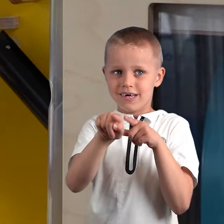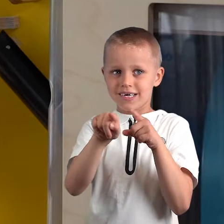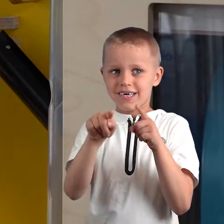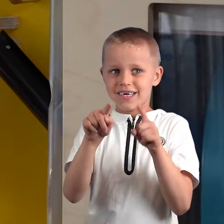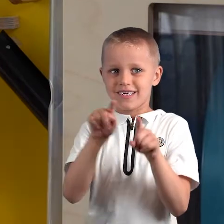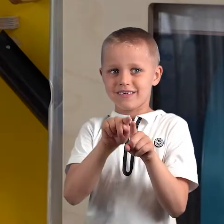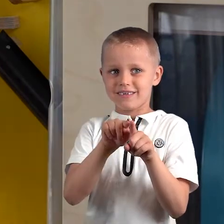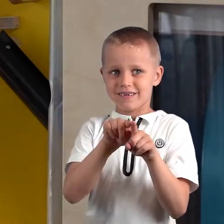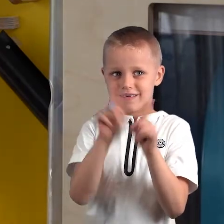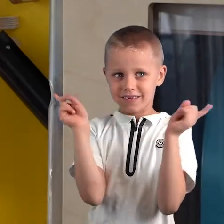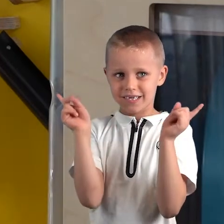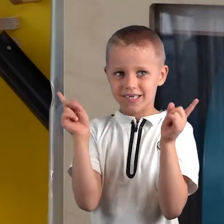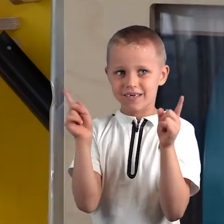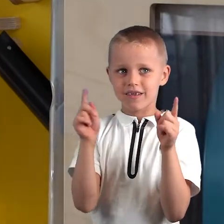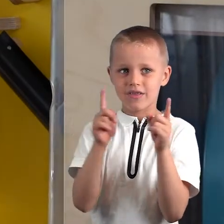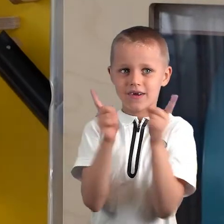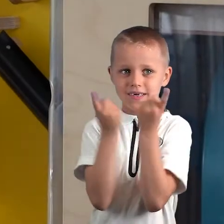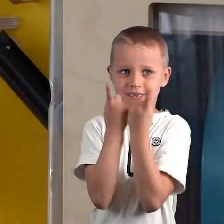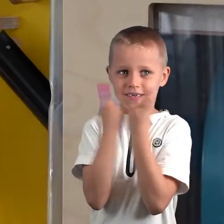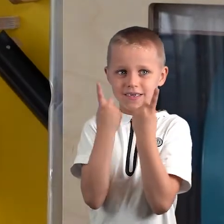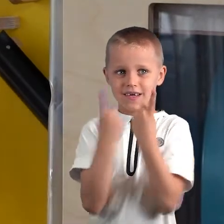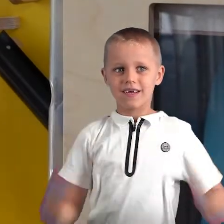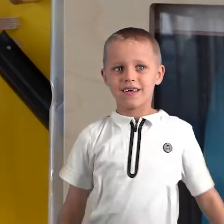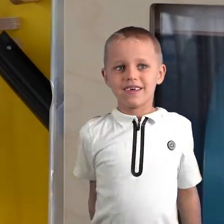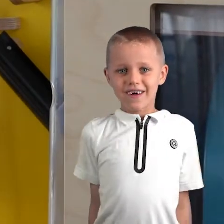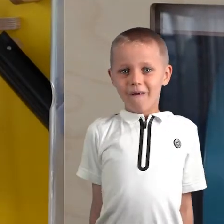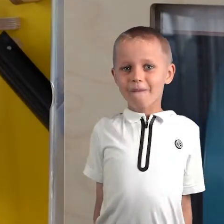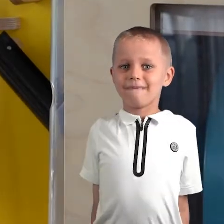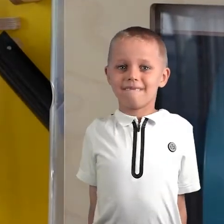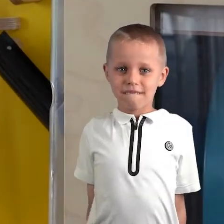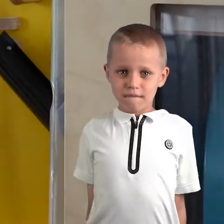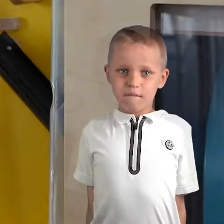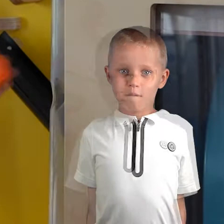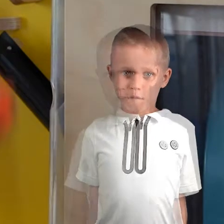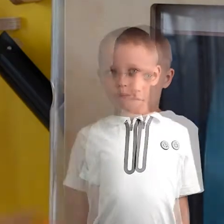This is Gravity Run. I like this exhibit because I can experiment.